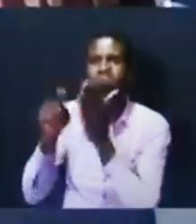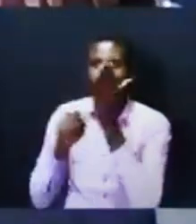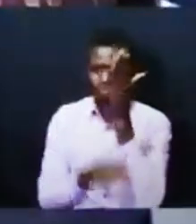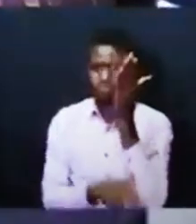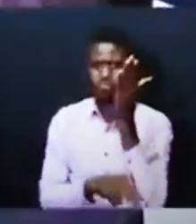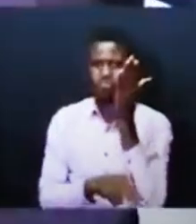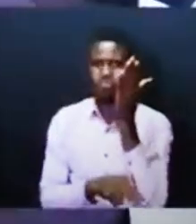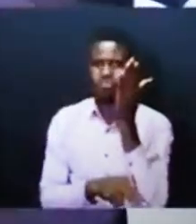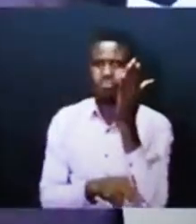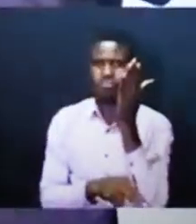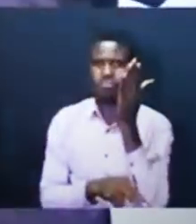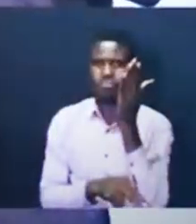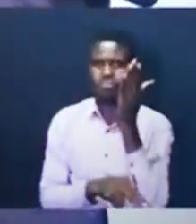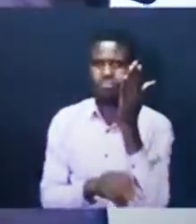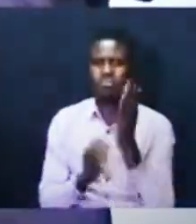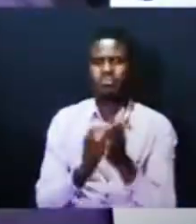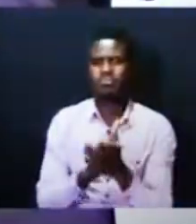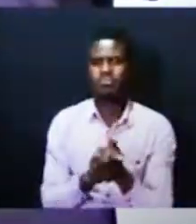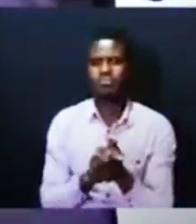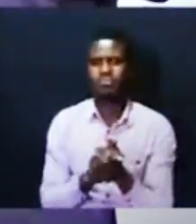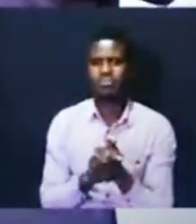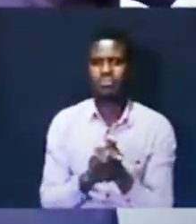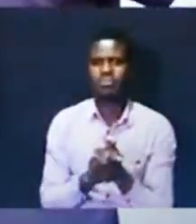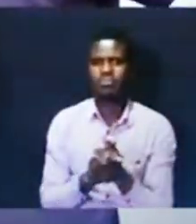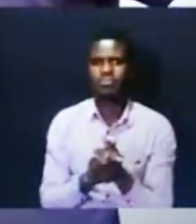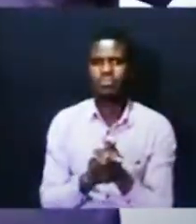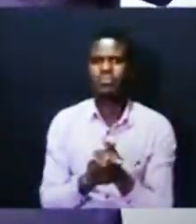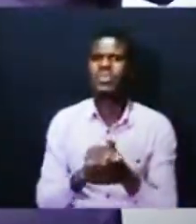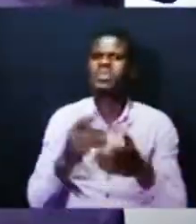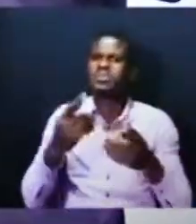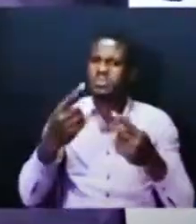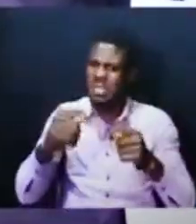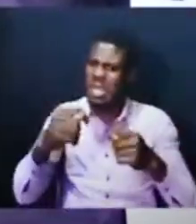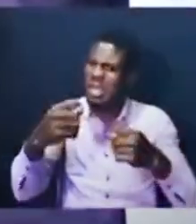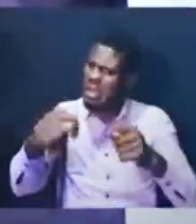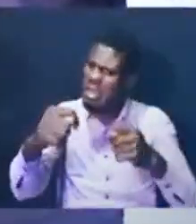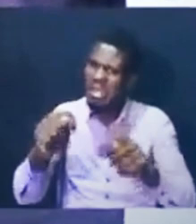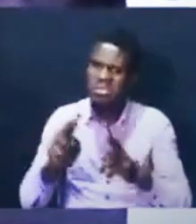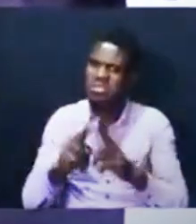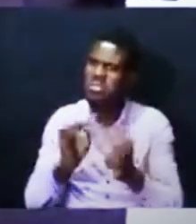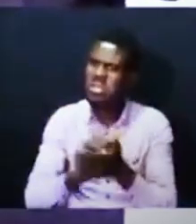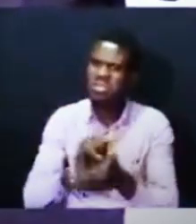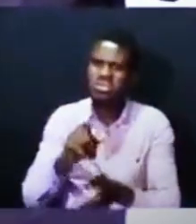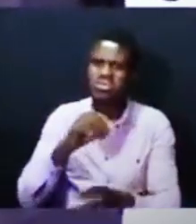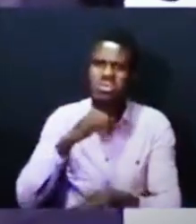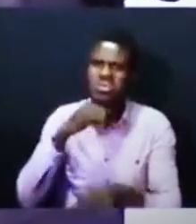Do well to prevent Jesus from being hurt by taking the